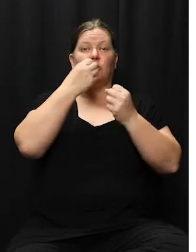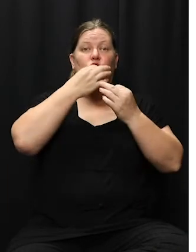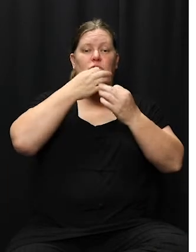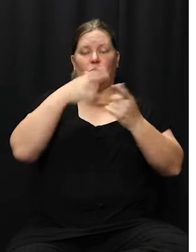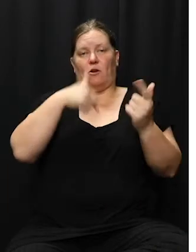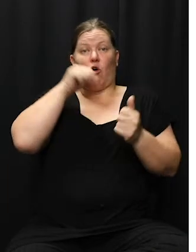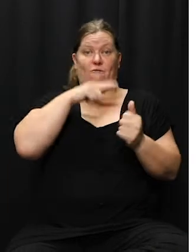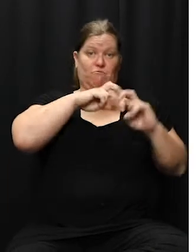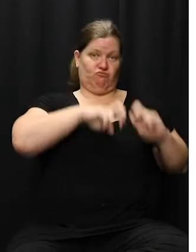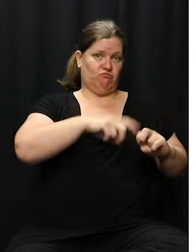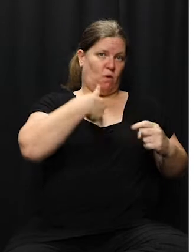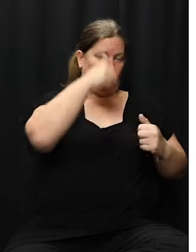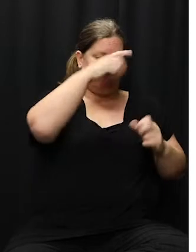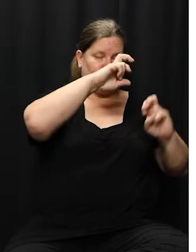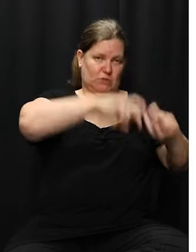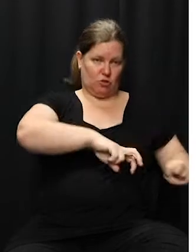then